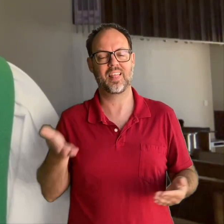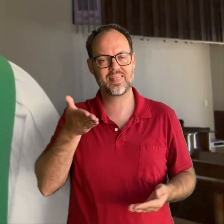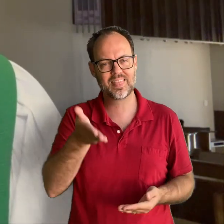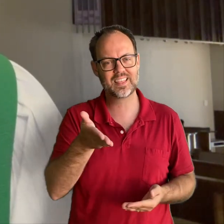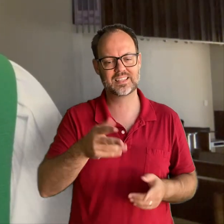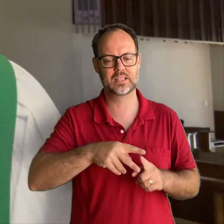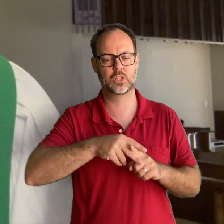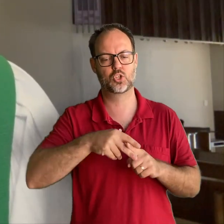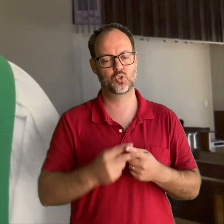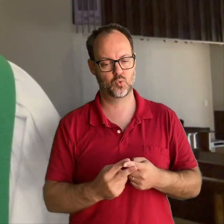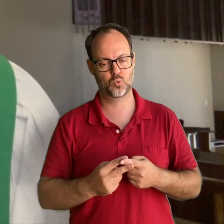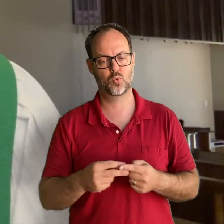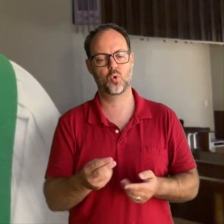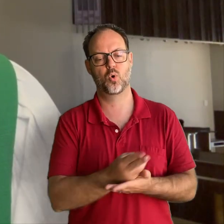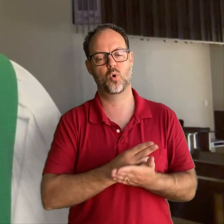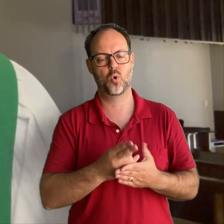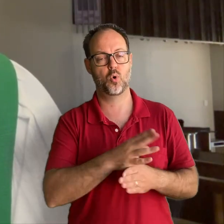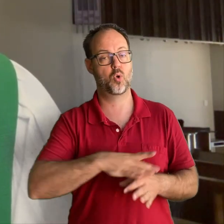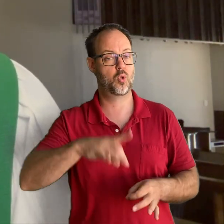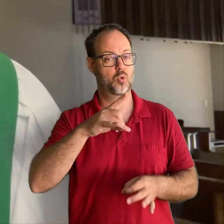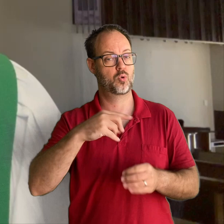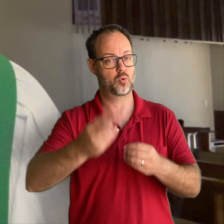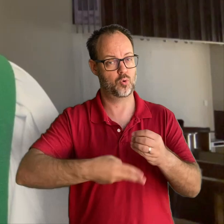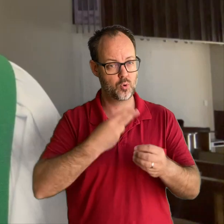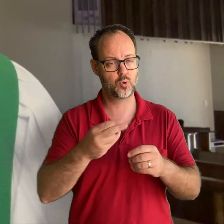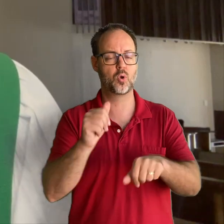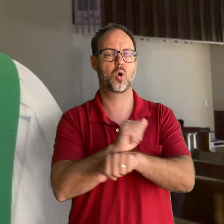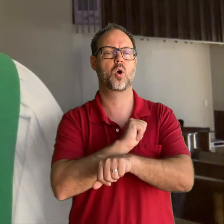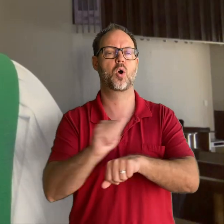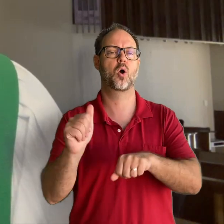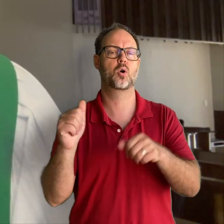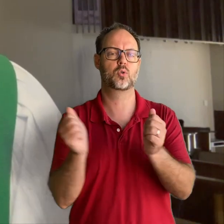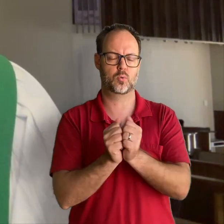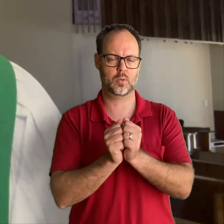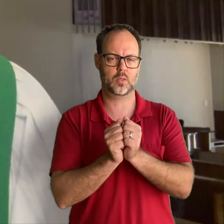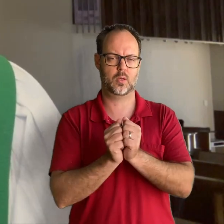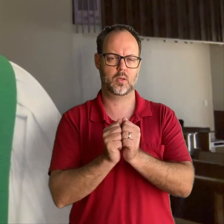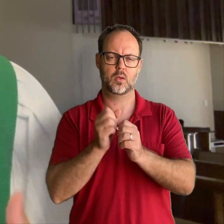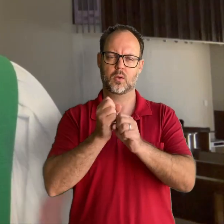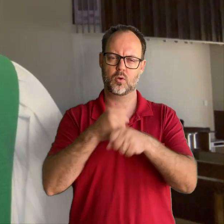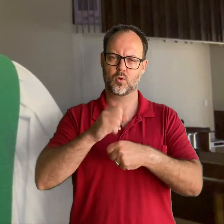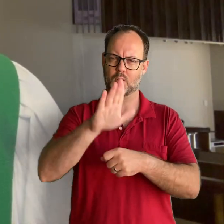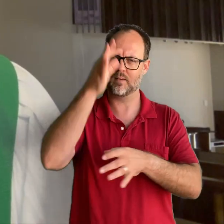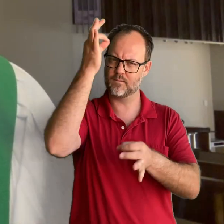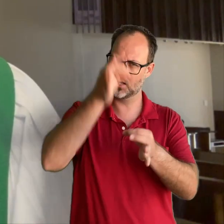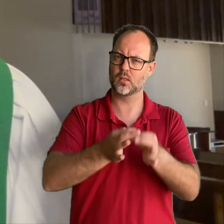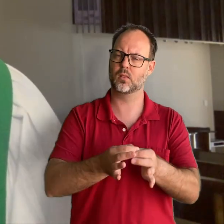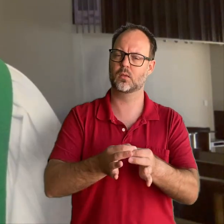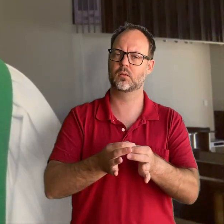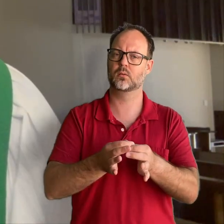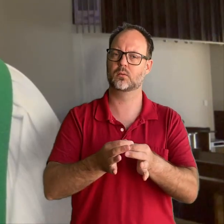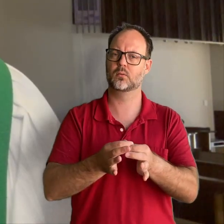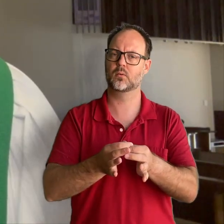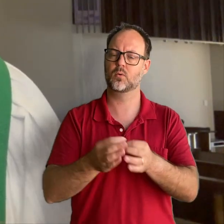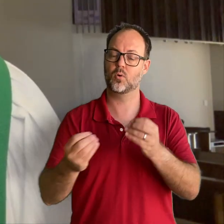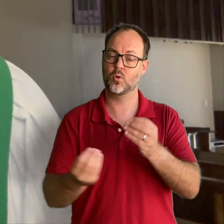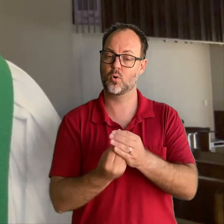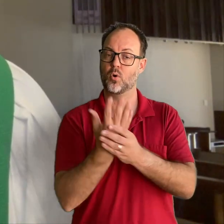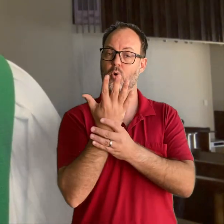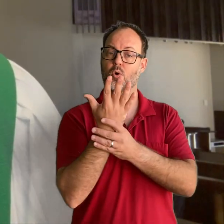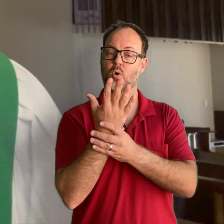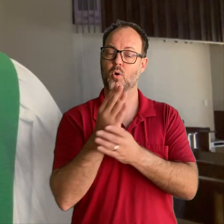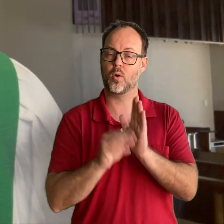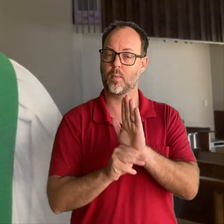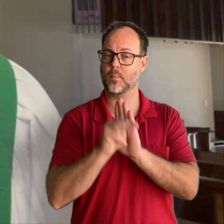These are the tools the Holy Spirit uses and works with to create your faith, to